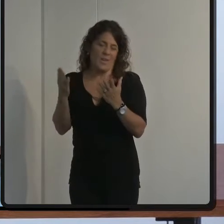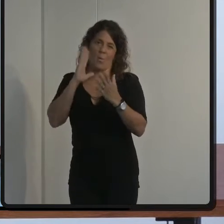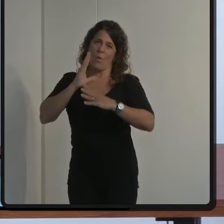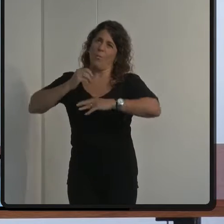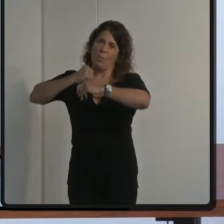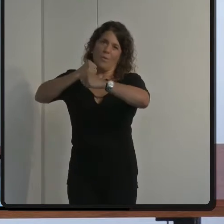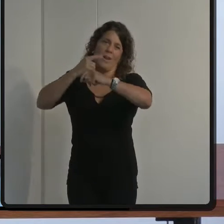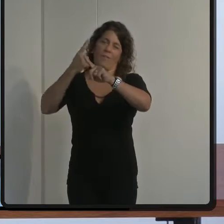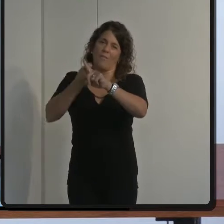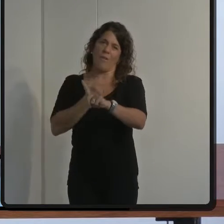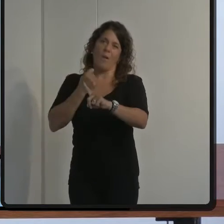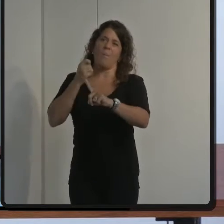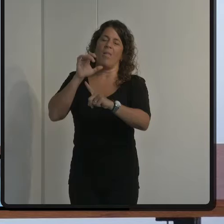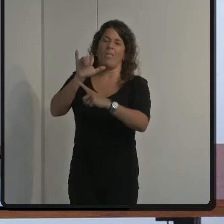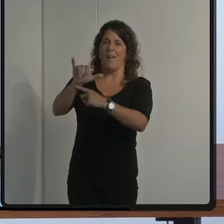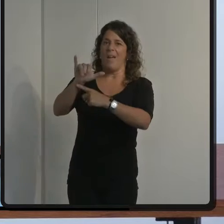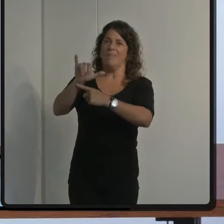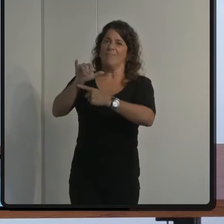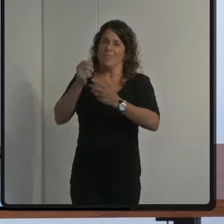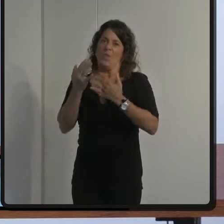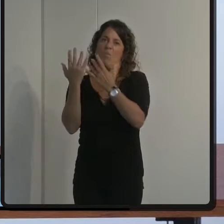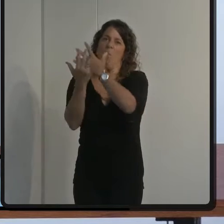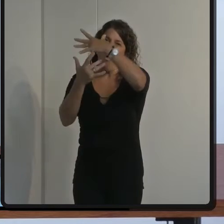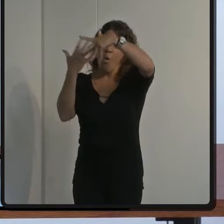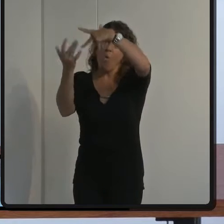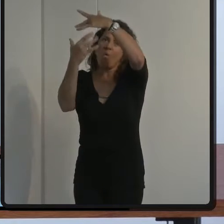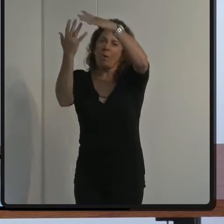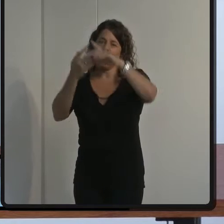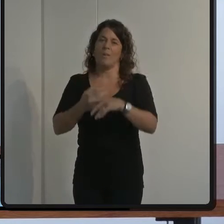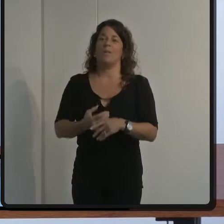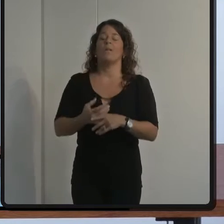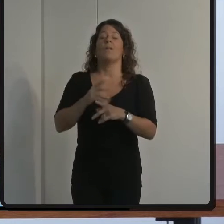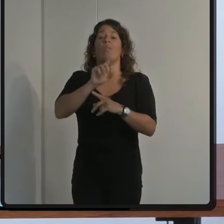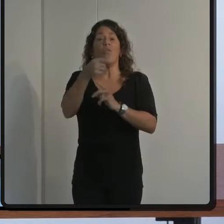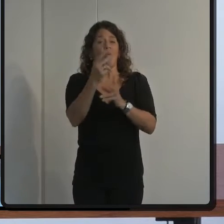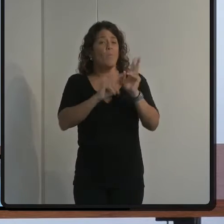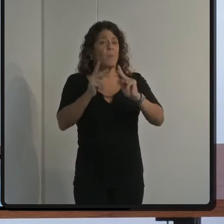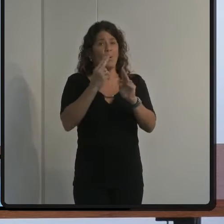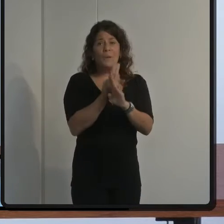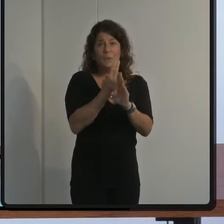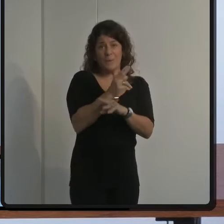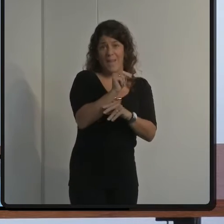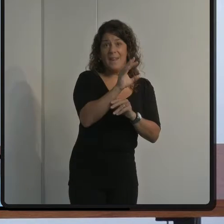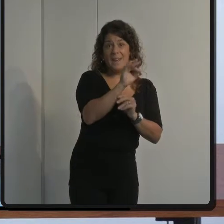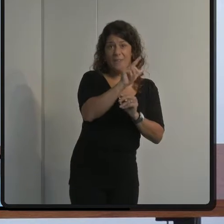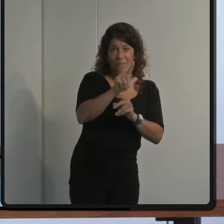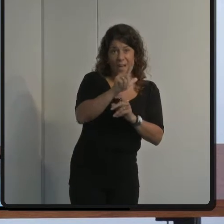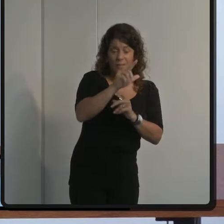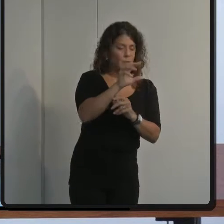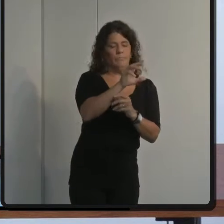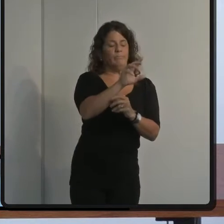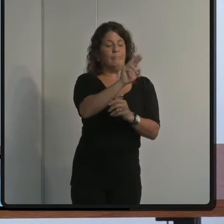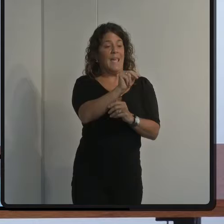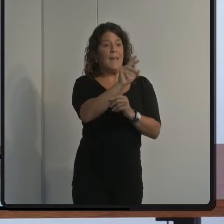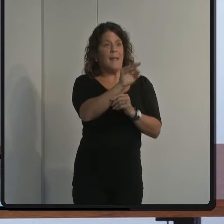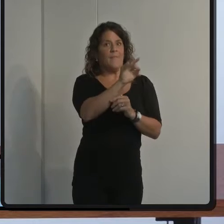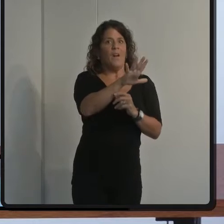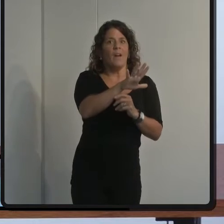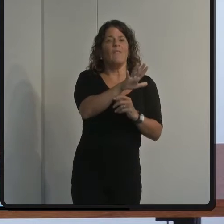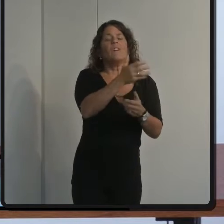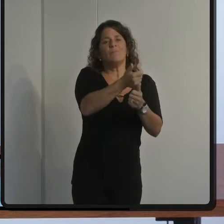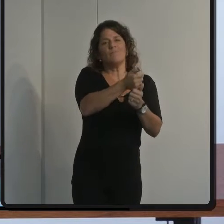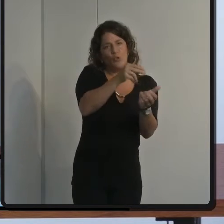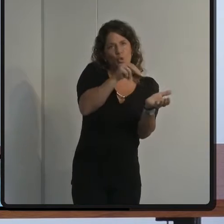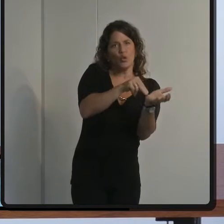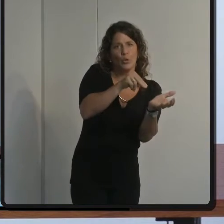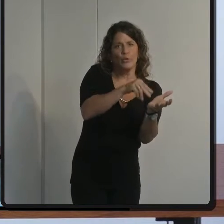These masks remain in short supply and are needed by healthcare workers for treating COVID-19 patients. The Santa Barbara County Air Pollution